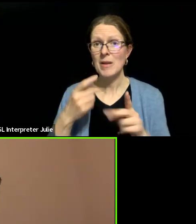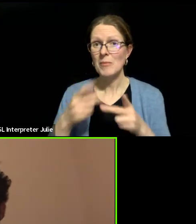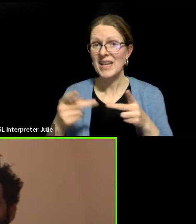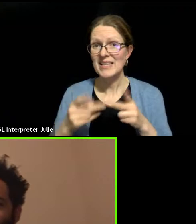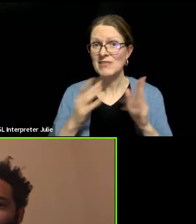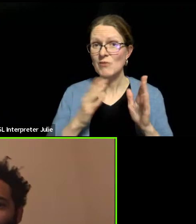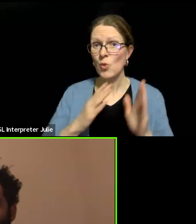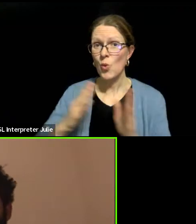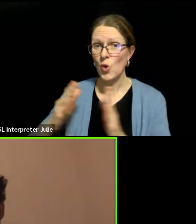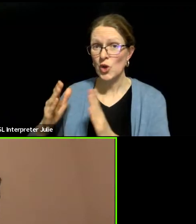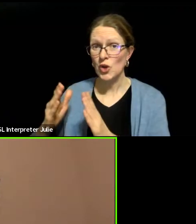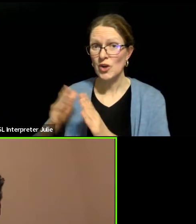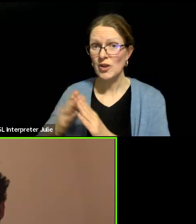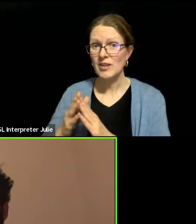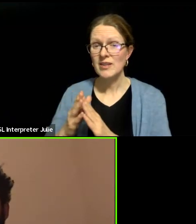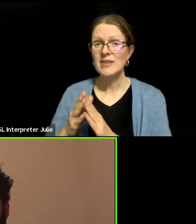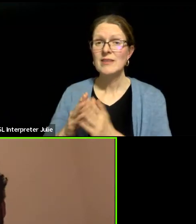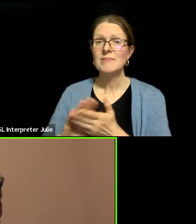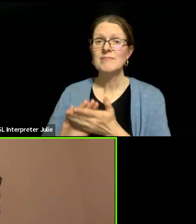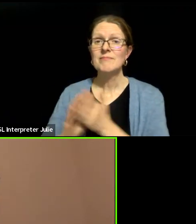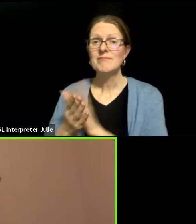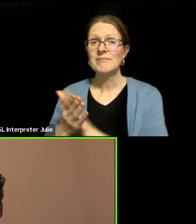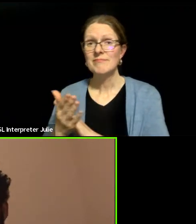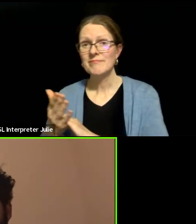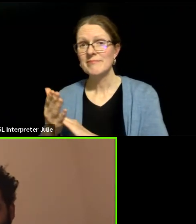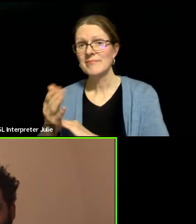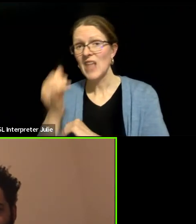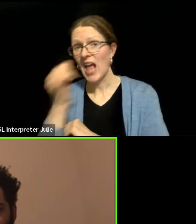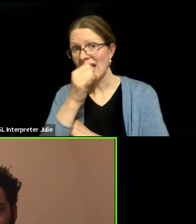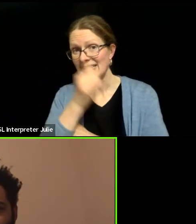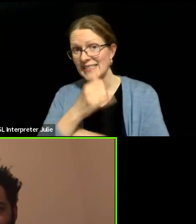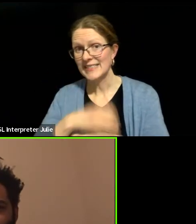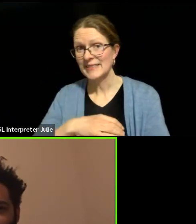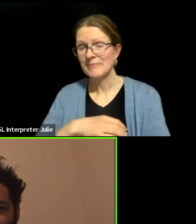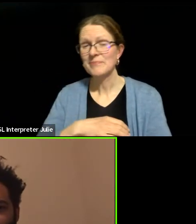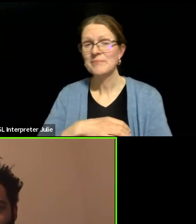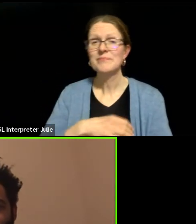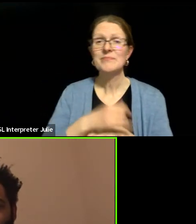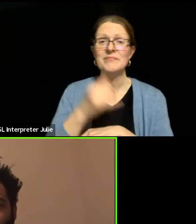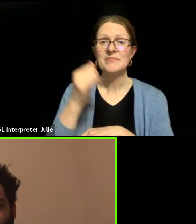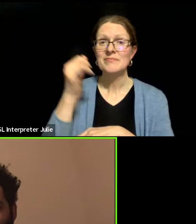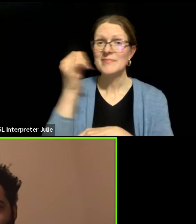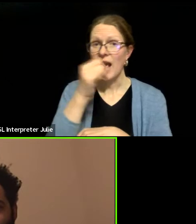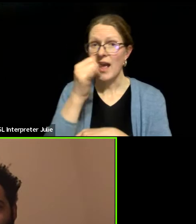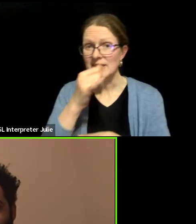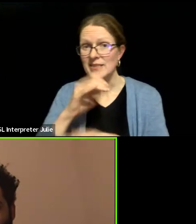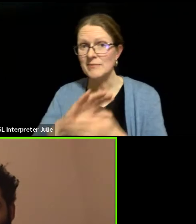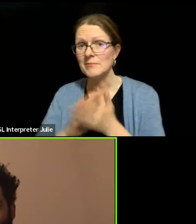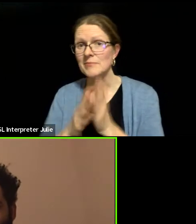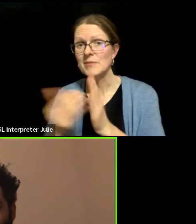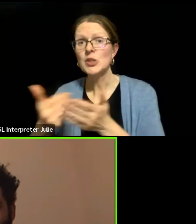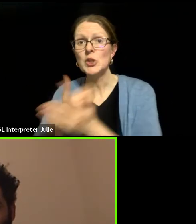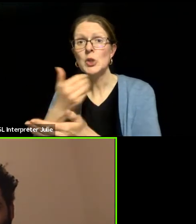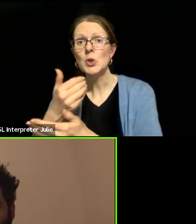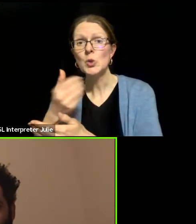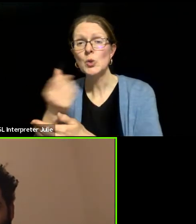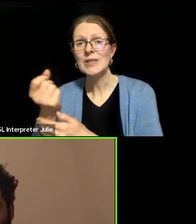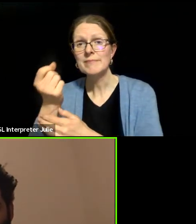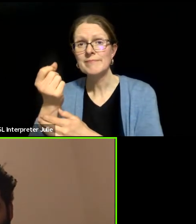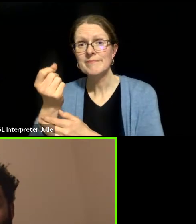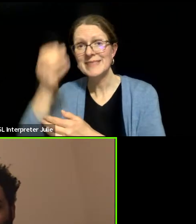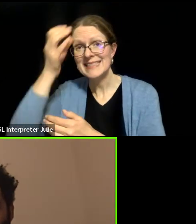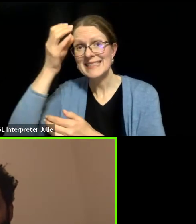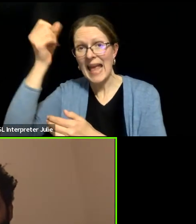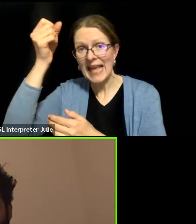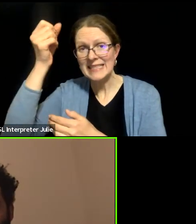or sense and going to nonsense, but then from nonsense going to some other form of new sense or logic or writing